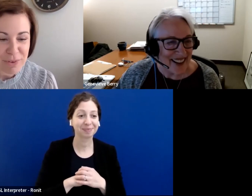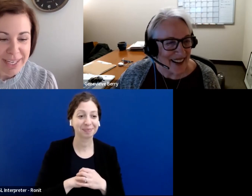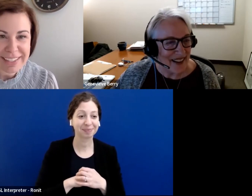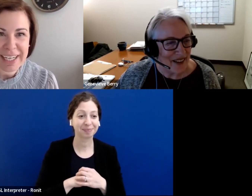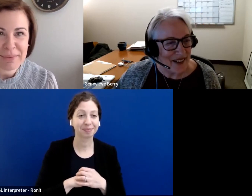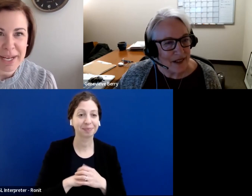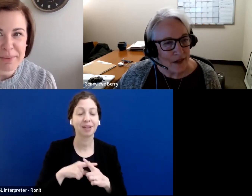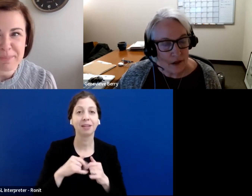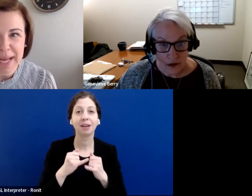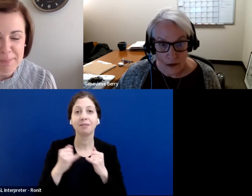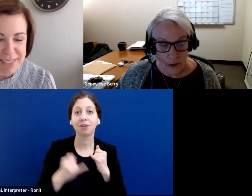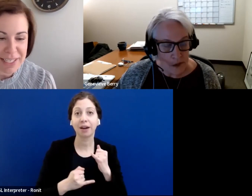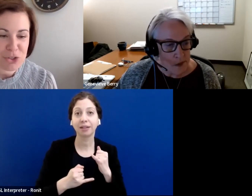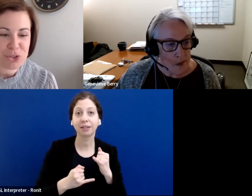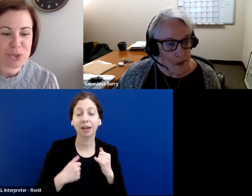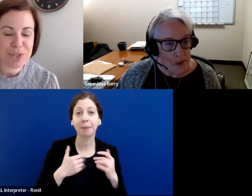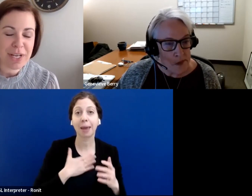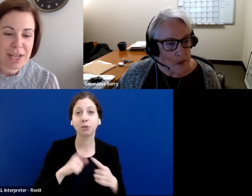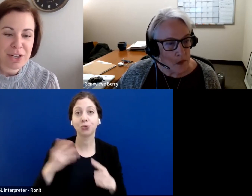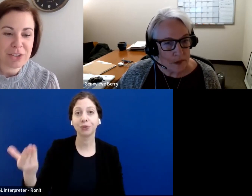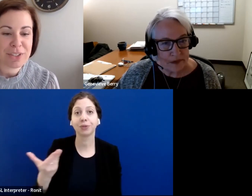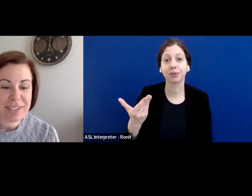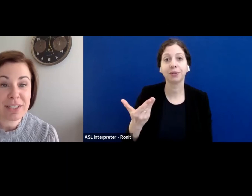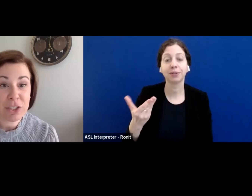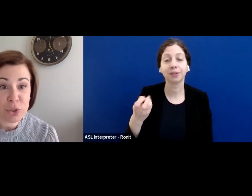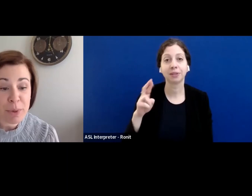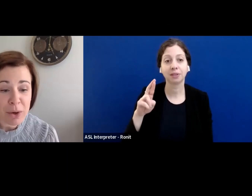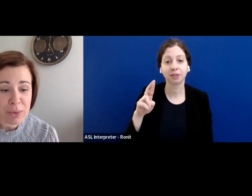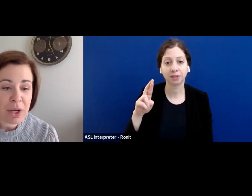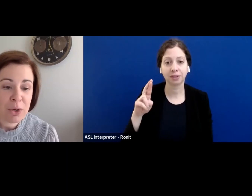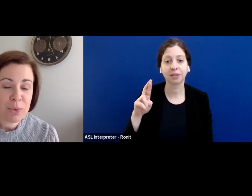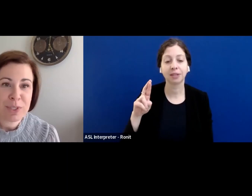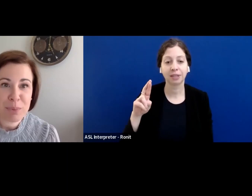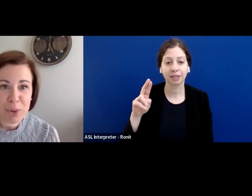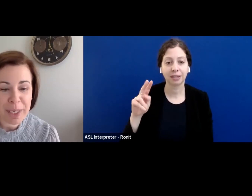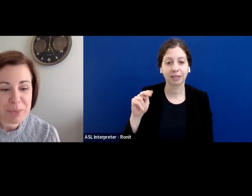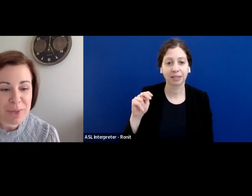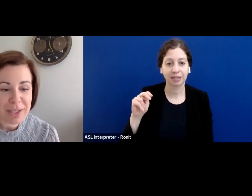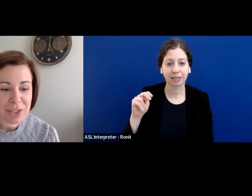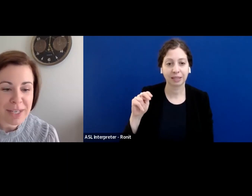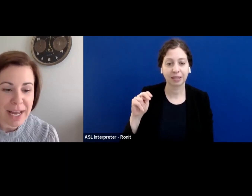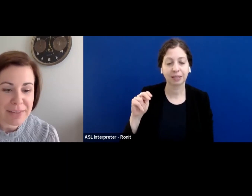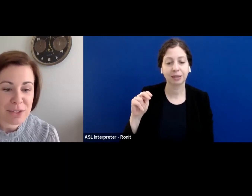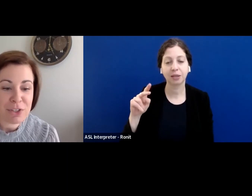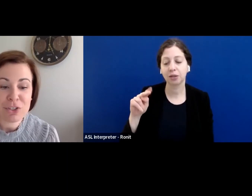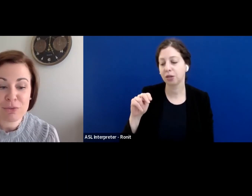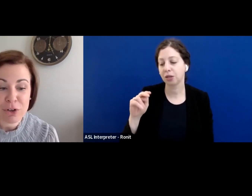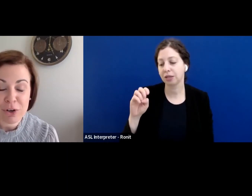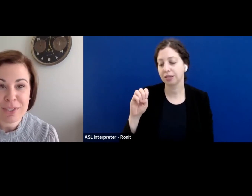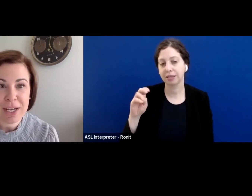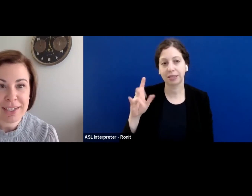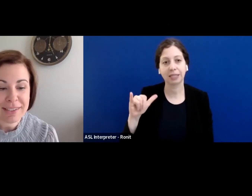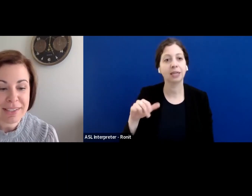And then finally, I'm happy to introduce Dr. Nisini Yumo, who is the Program Director at the Division